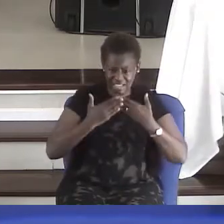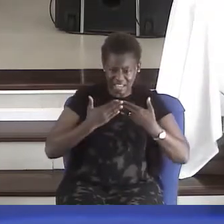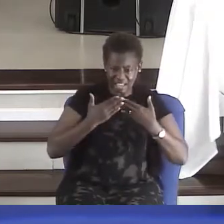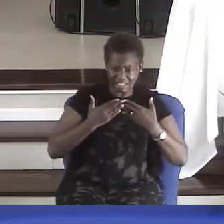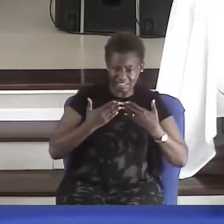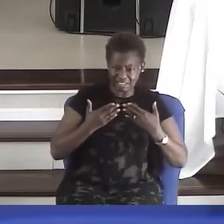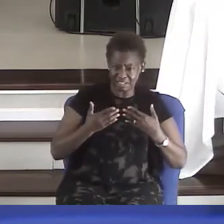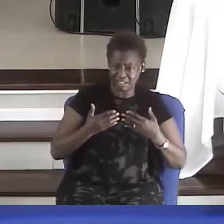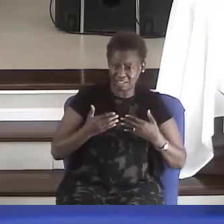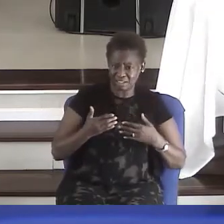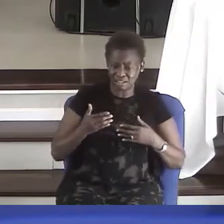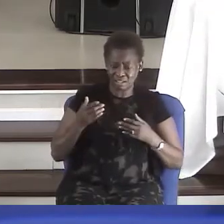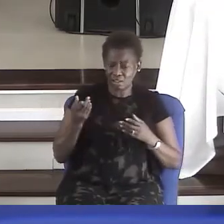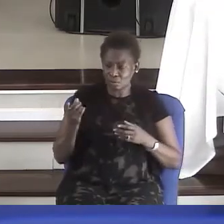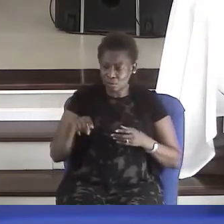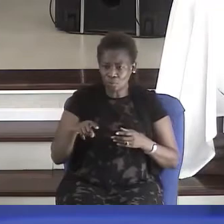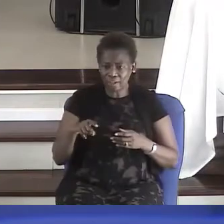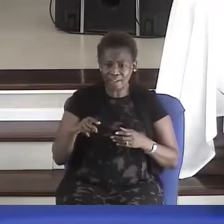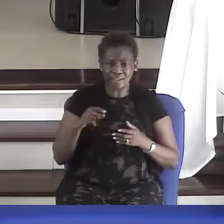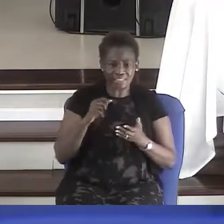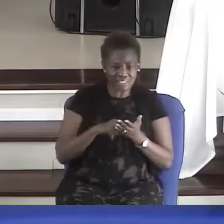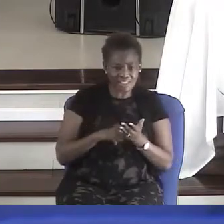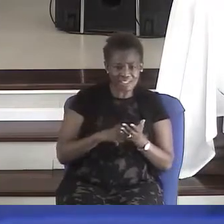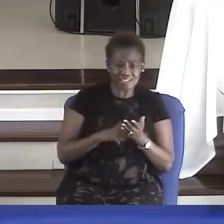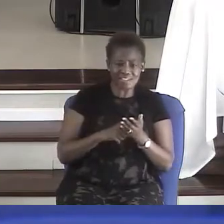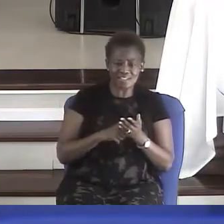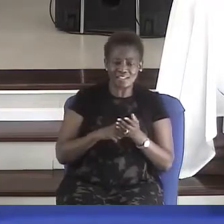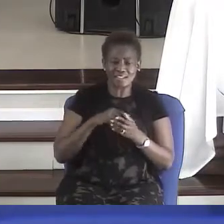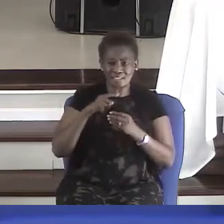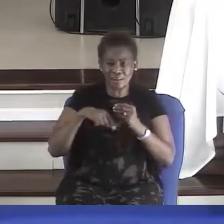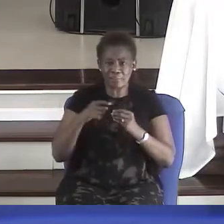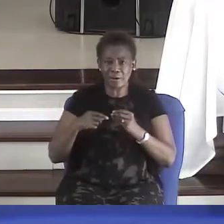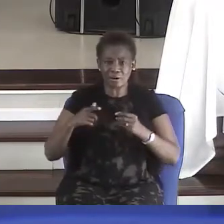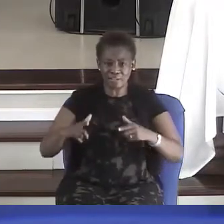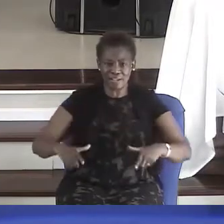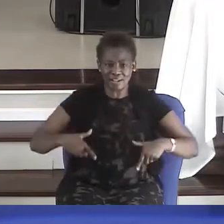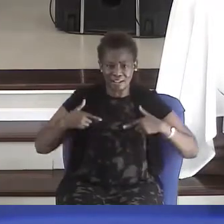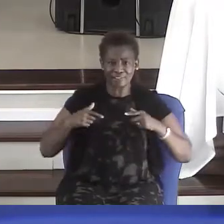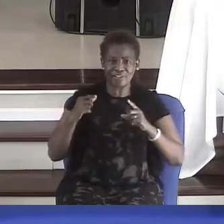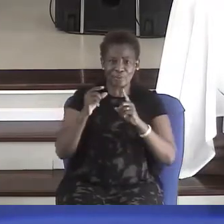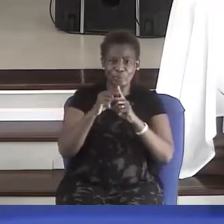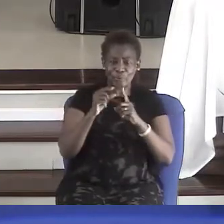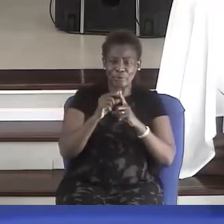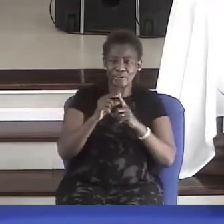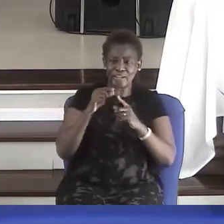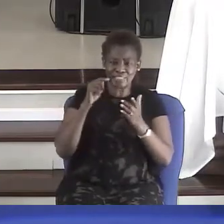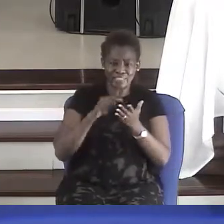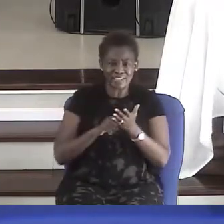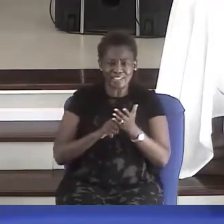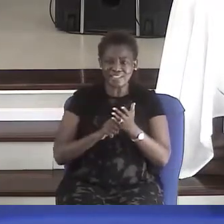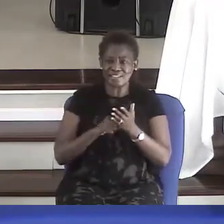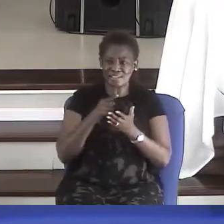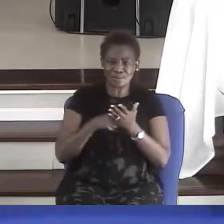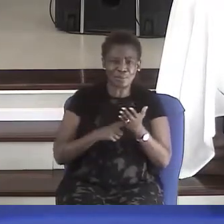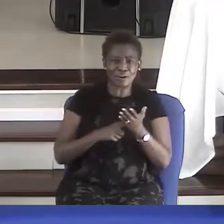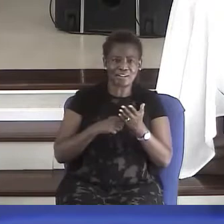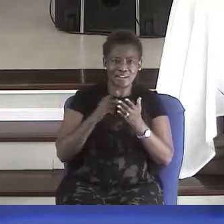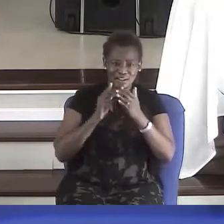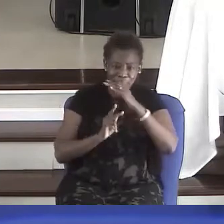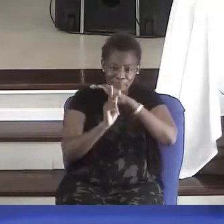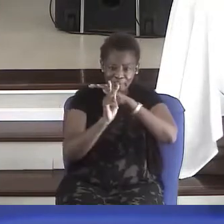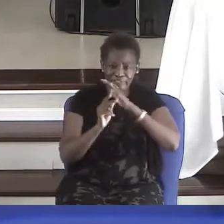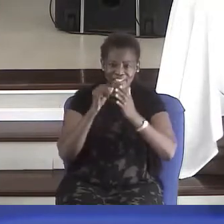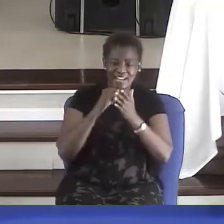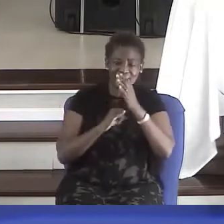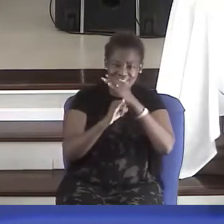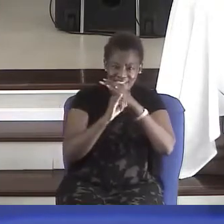word about the living word, where this is what the prophet Isaiah tells us, we can't do without it. Let me